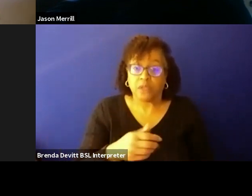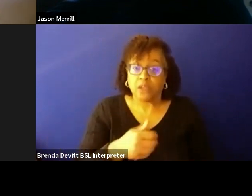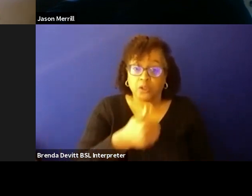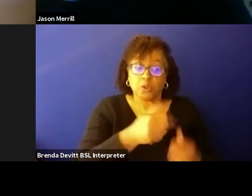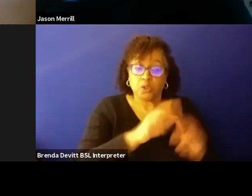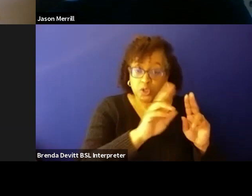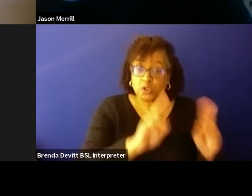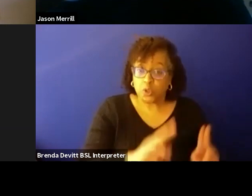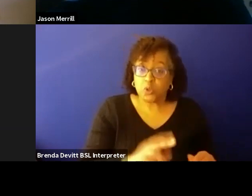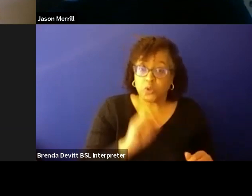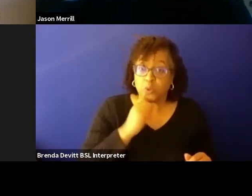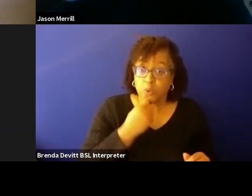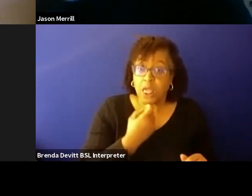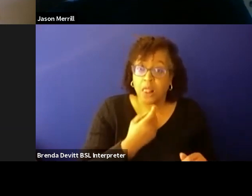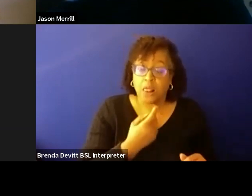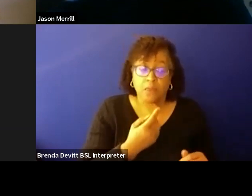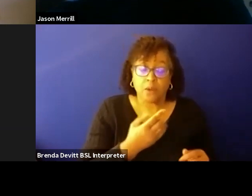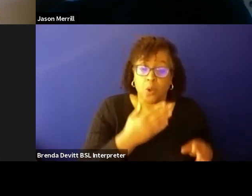on the same day.